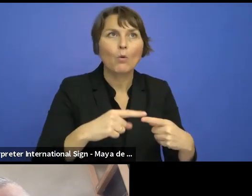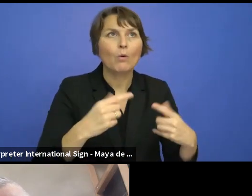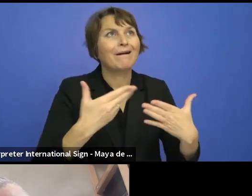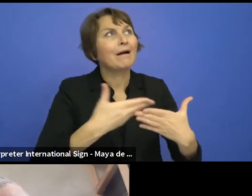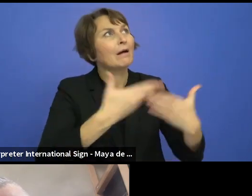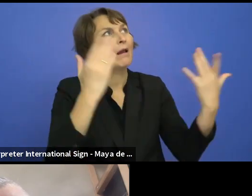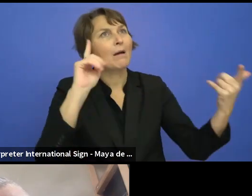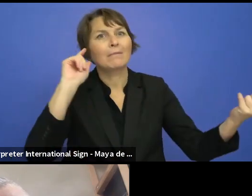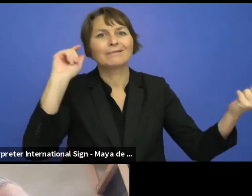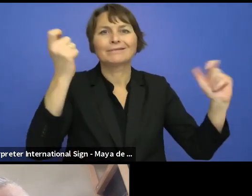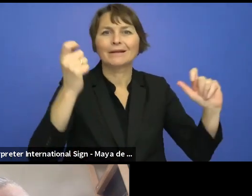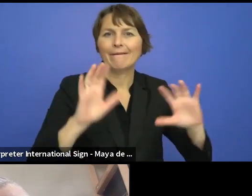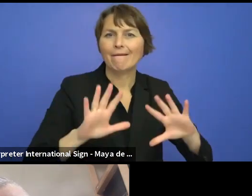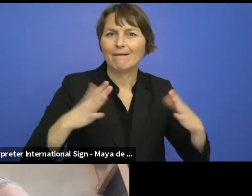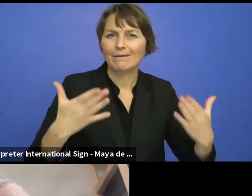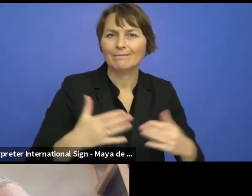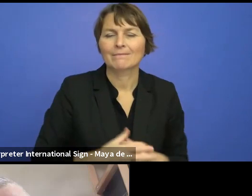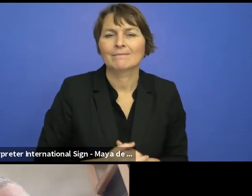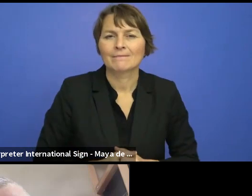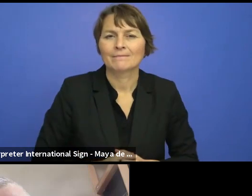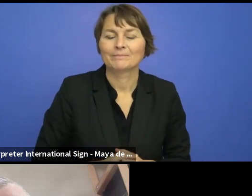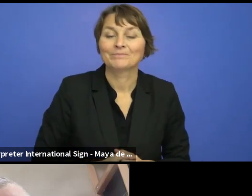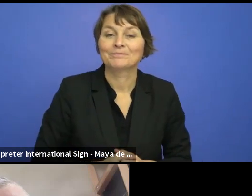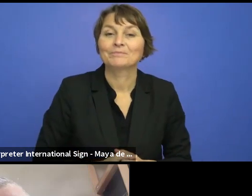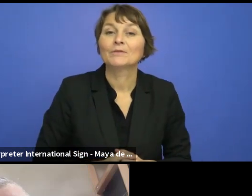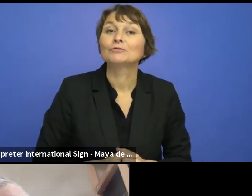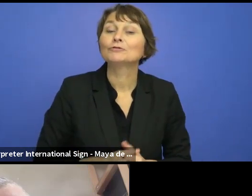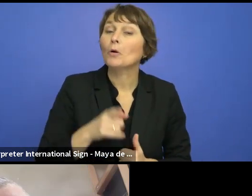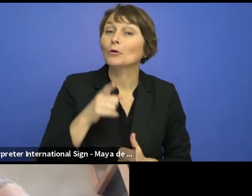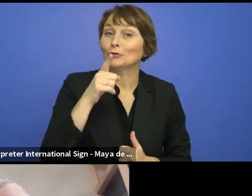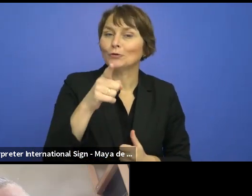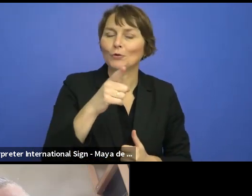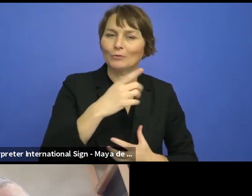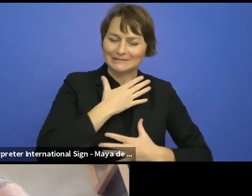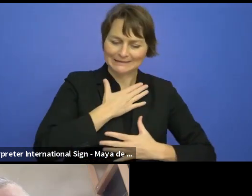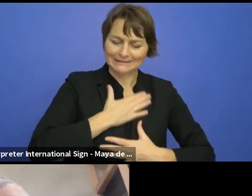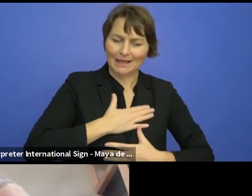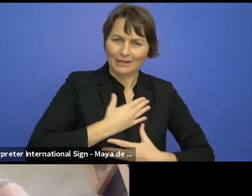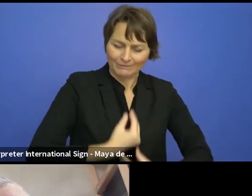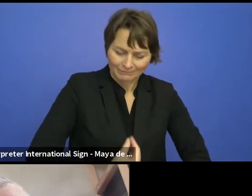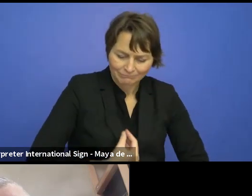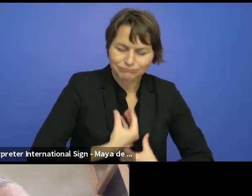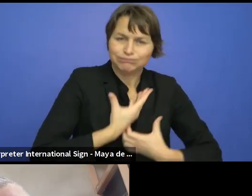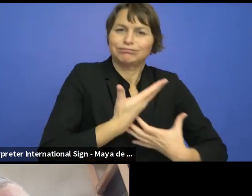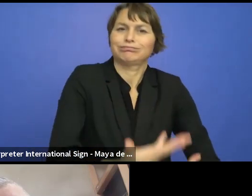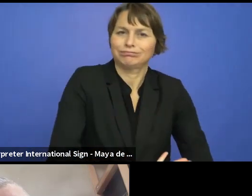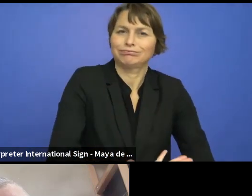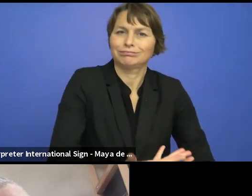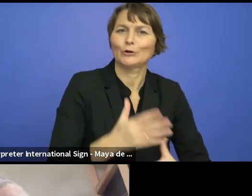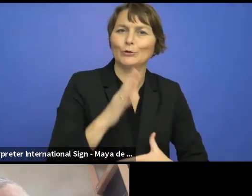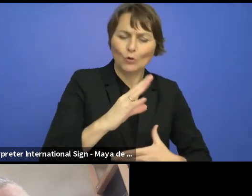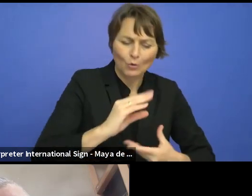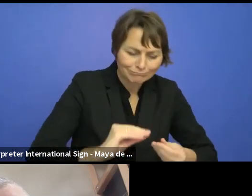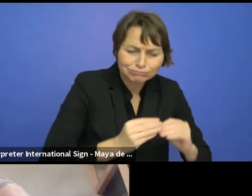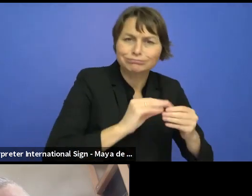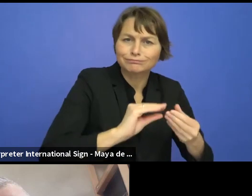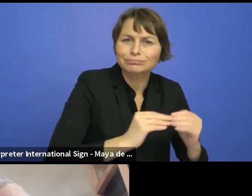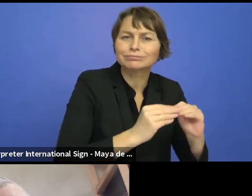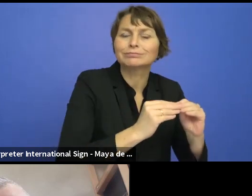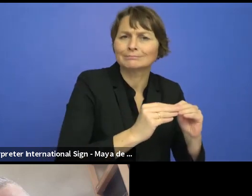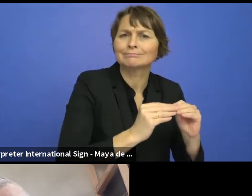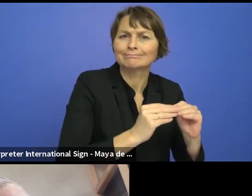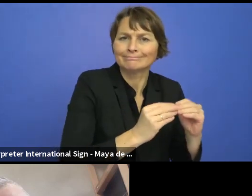besides your personal expression through your work, is this at